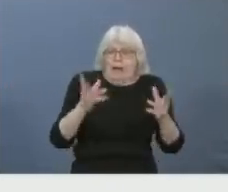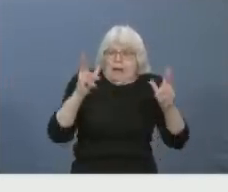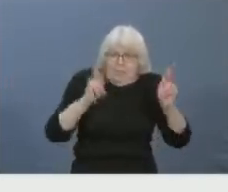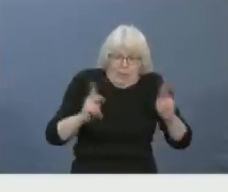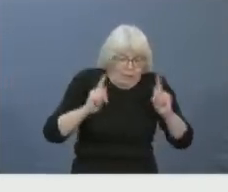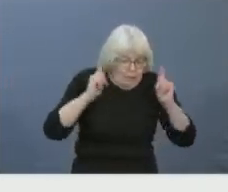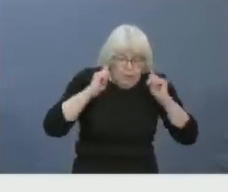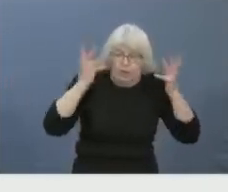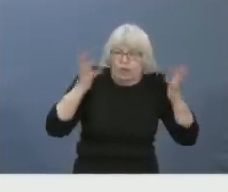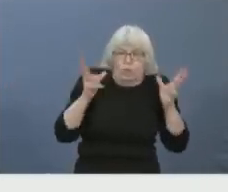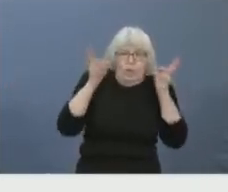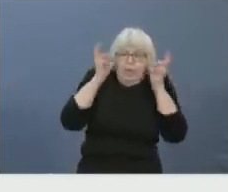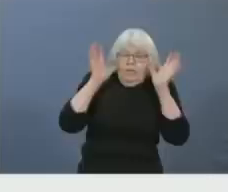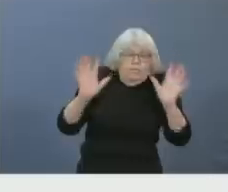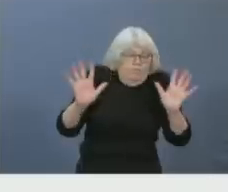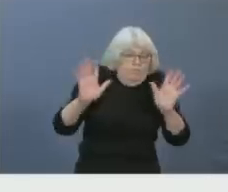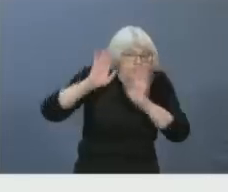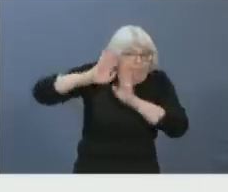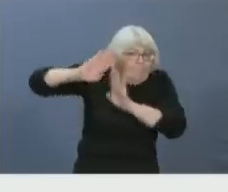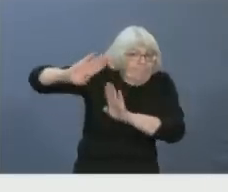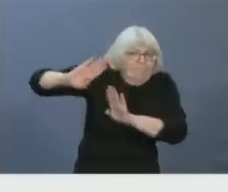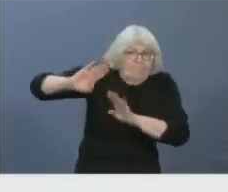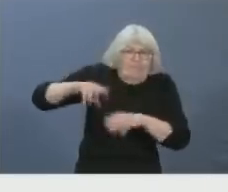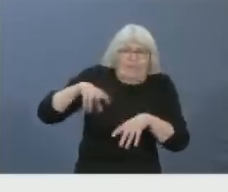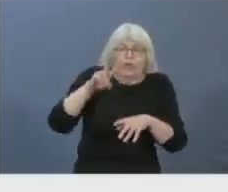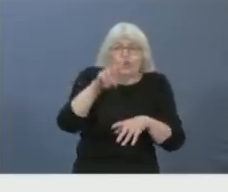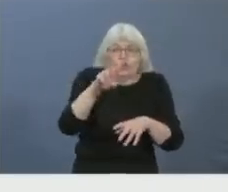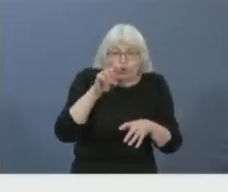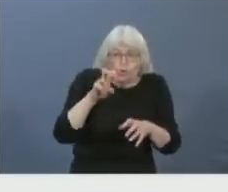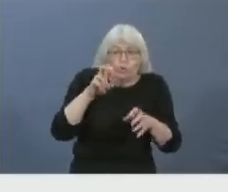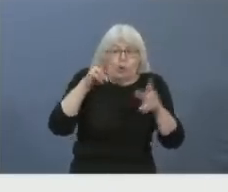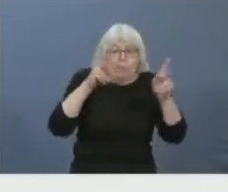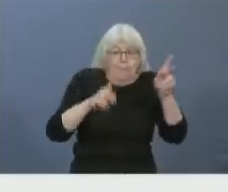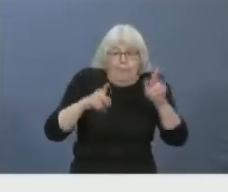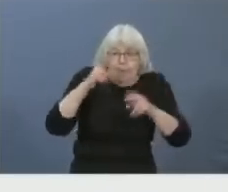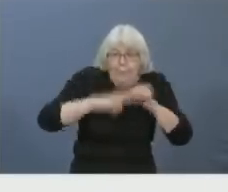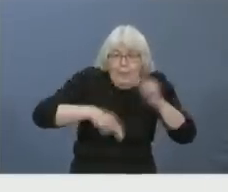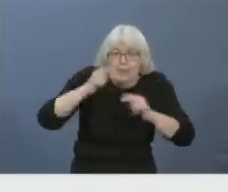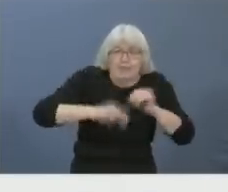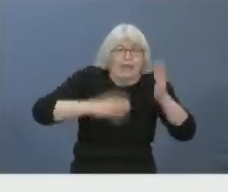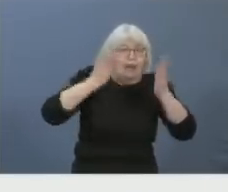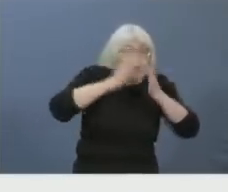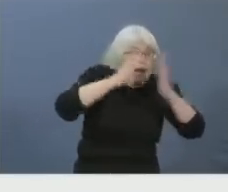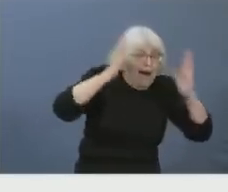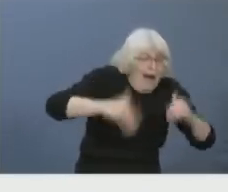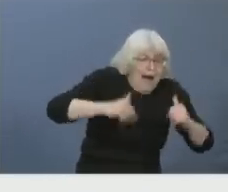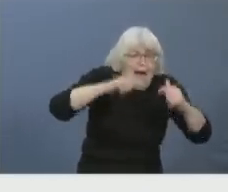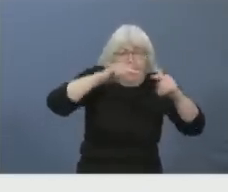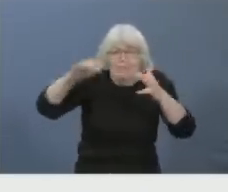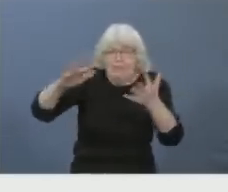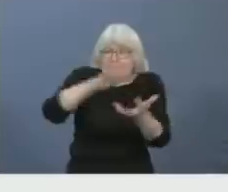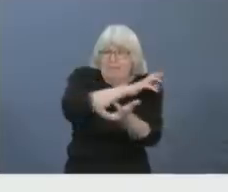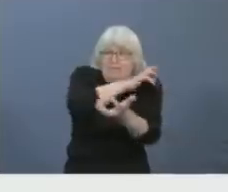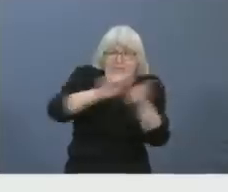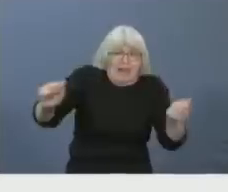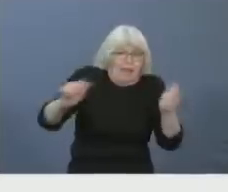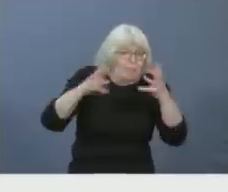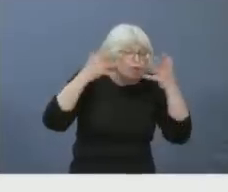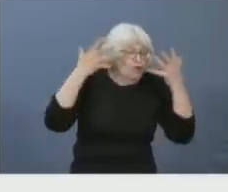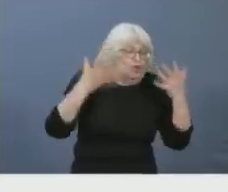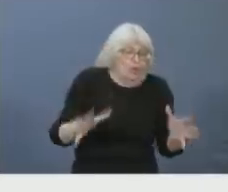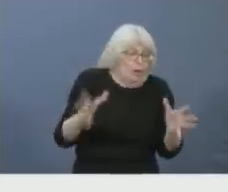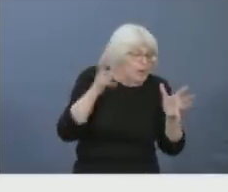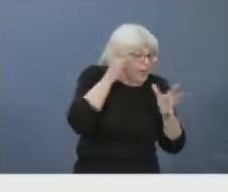at least 200 structures damaged or destroyed, and this is incredibly hard information to hear. It's